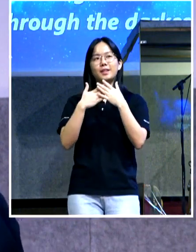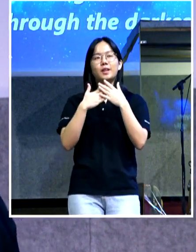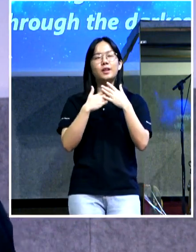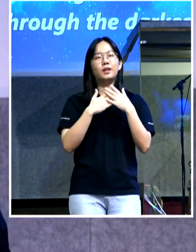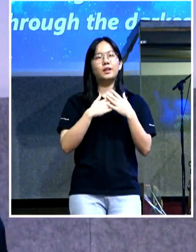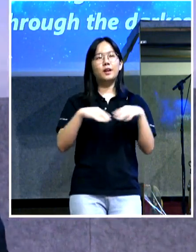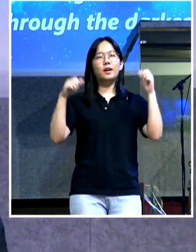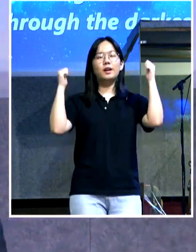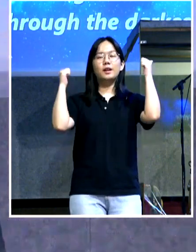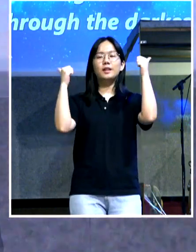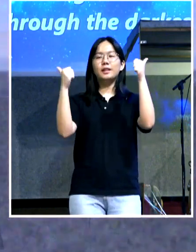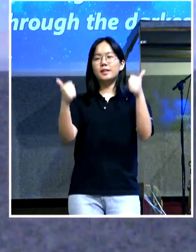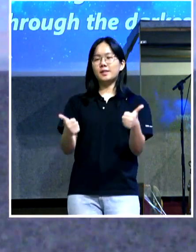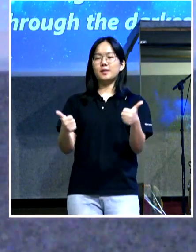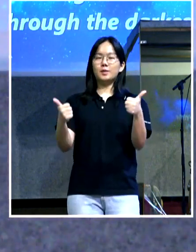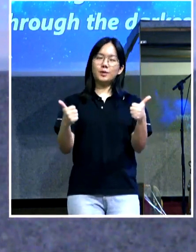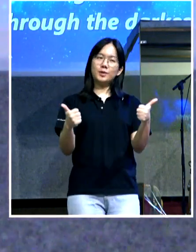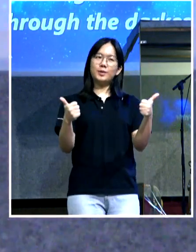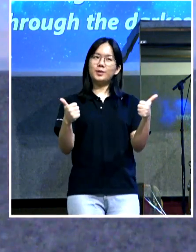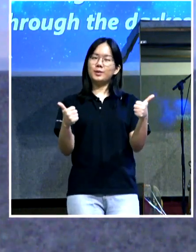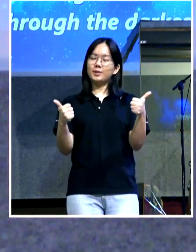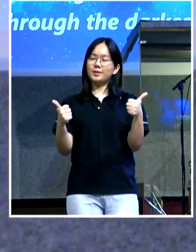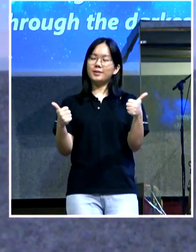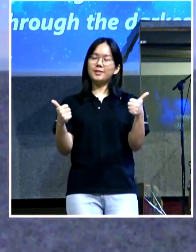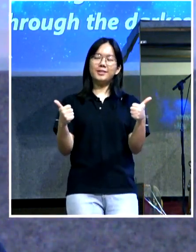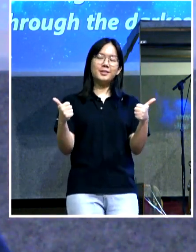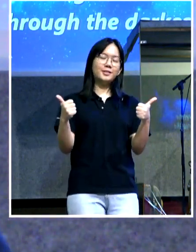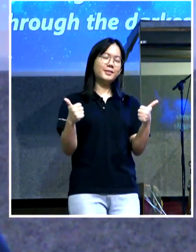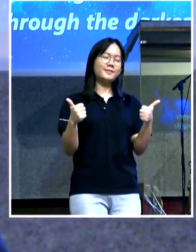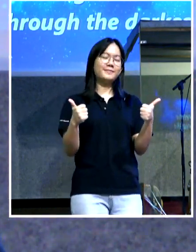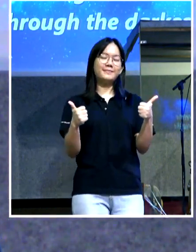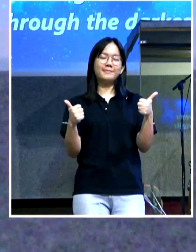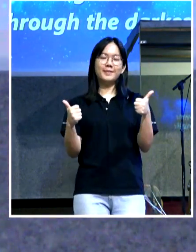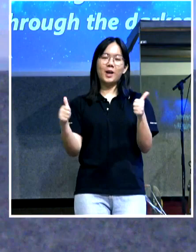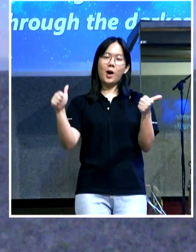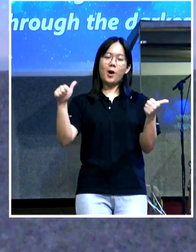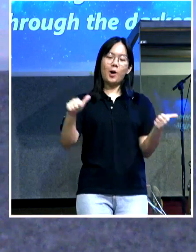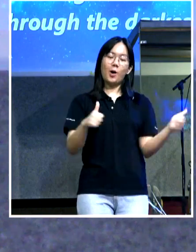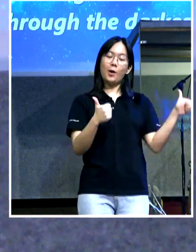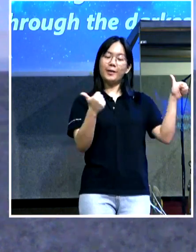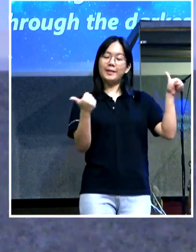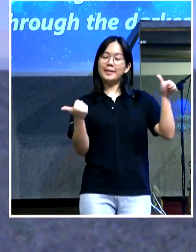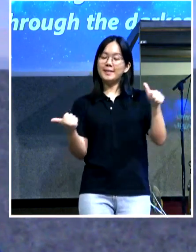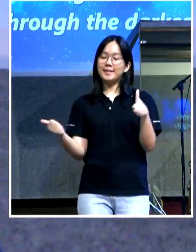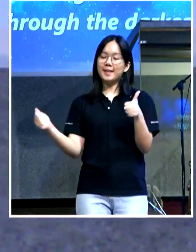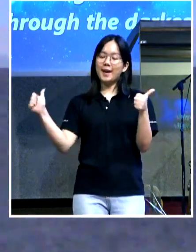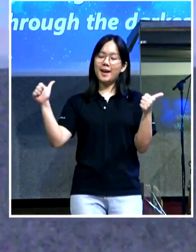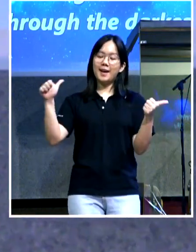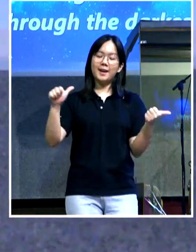mine. God is good all the